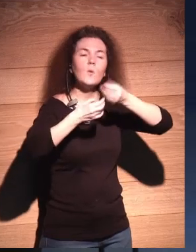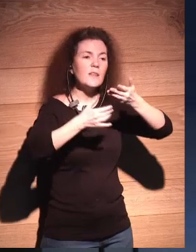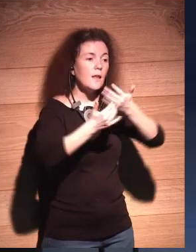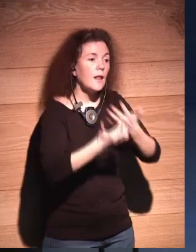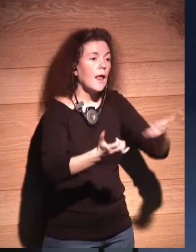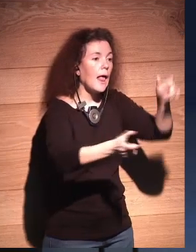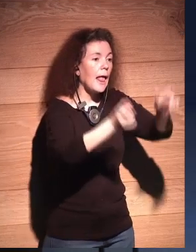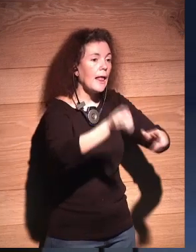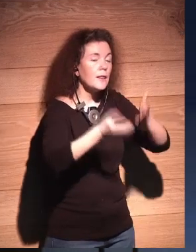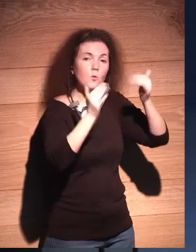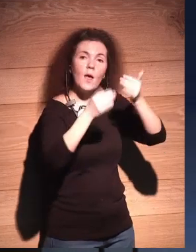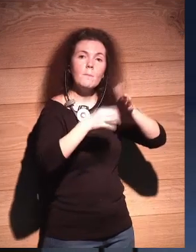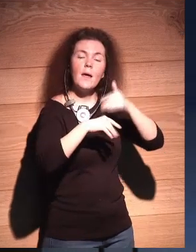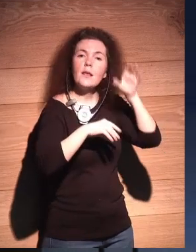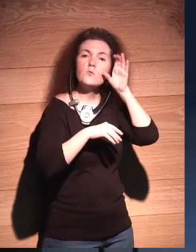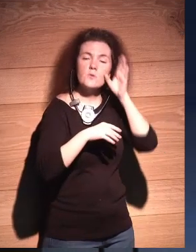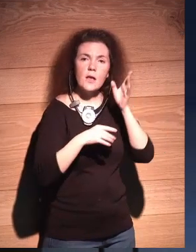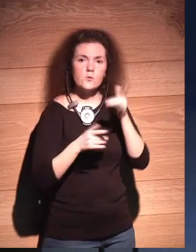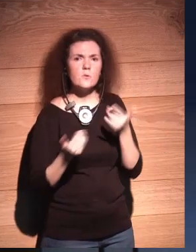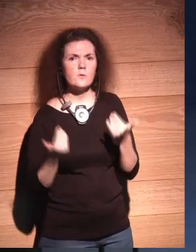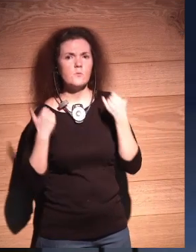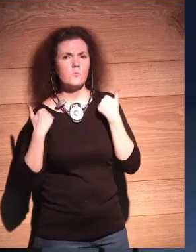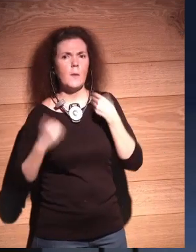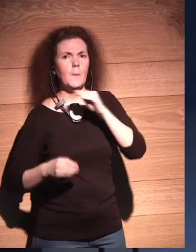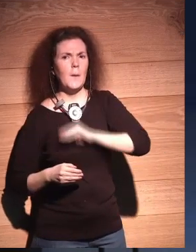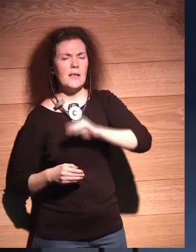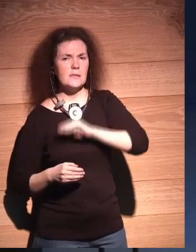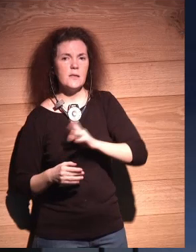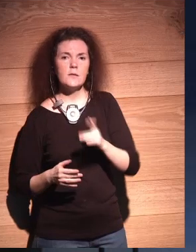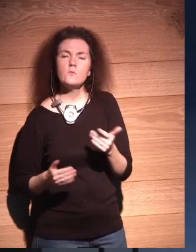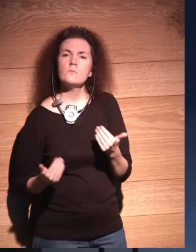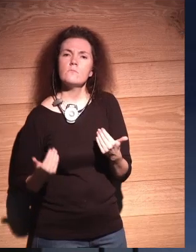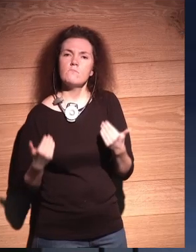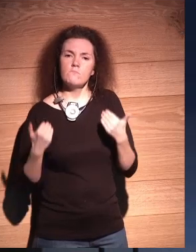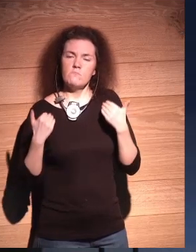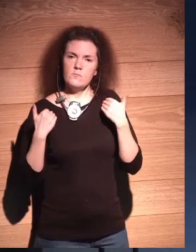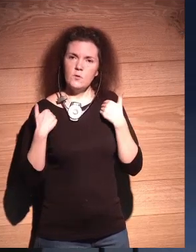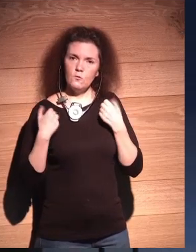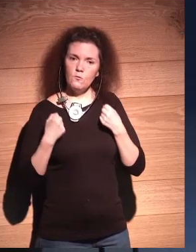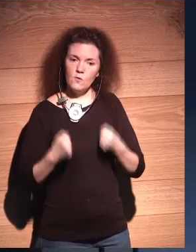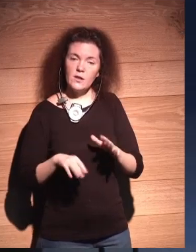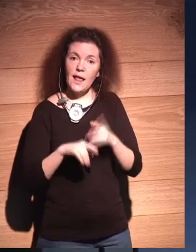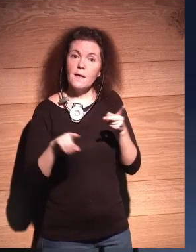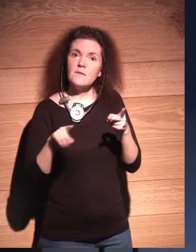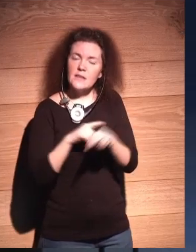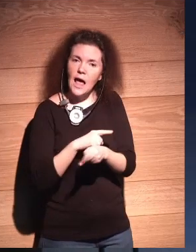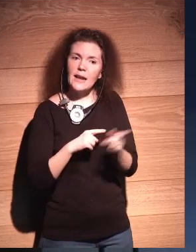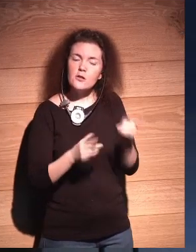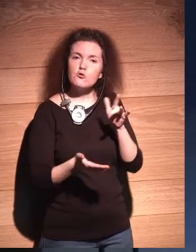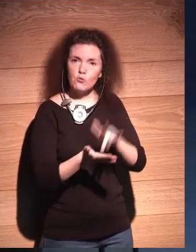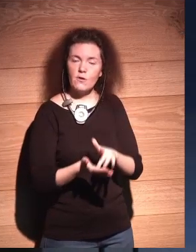That is a huge responsibility. It's also a huge responsibility to prevent that from happening. You know,